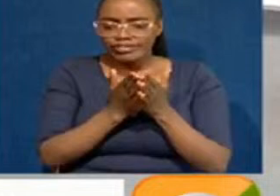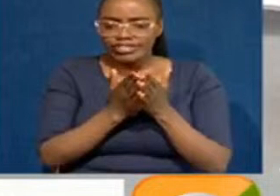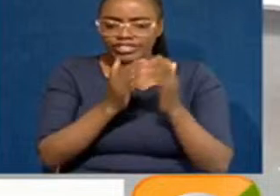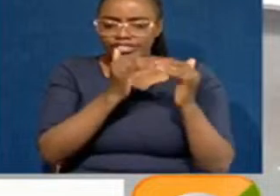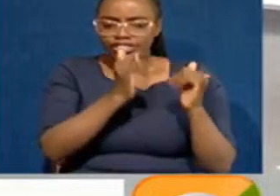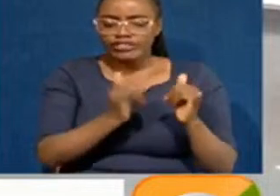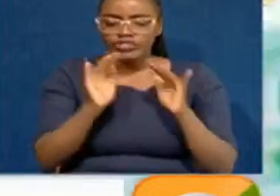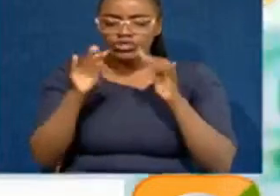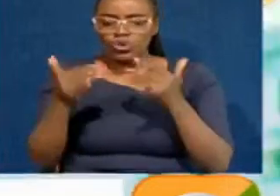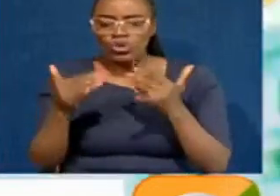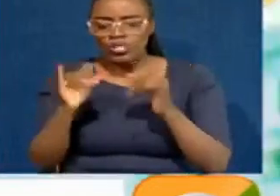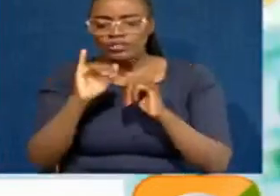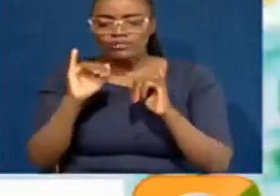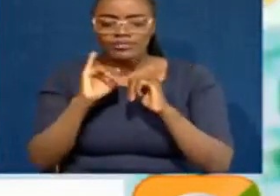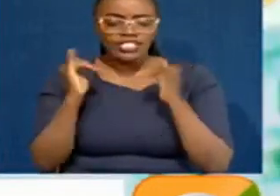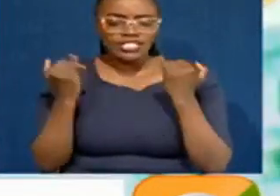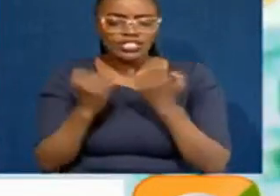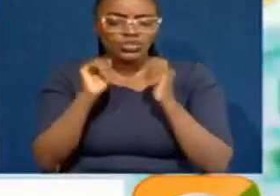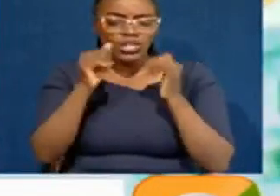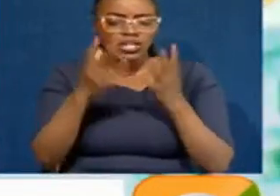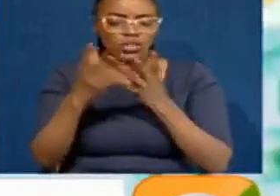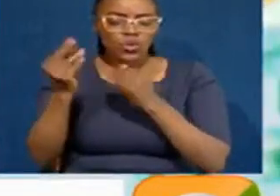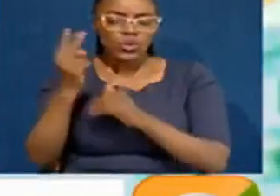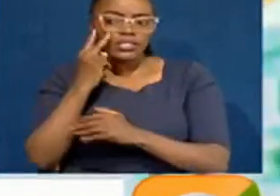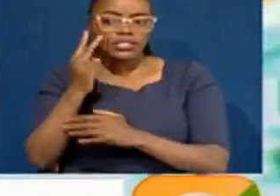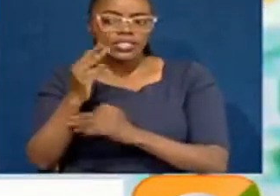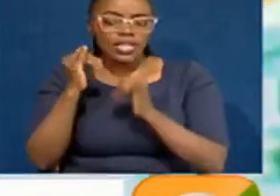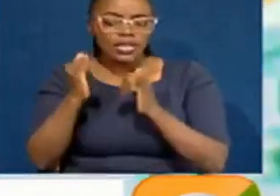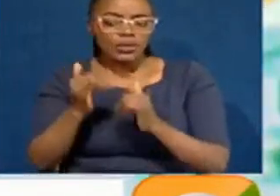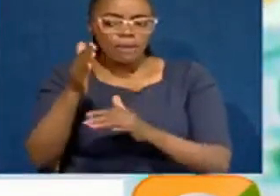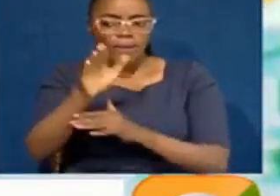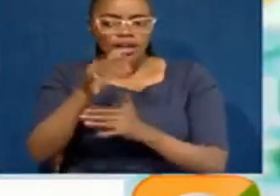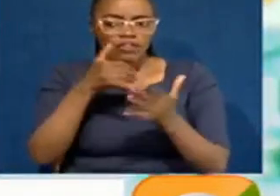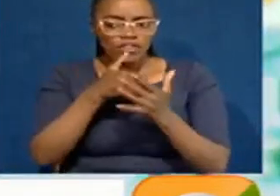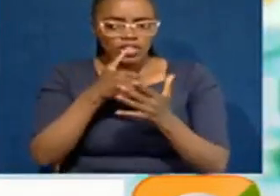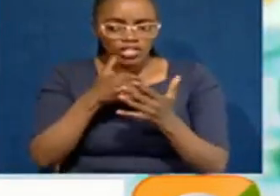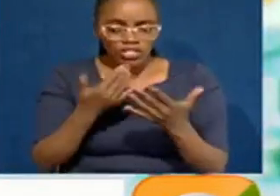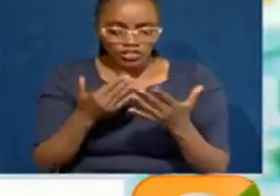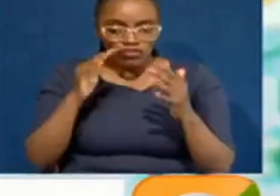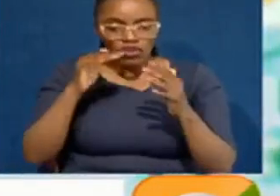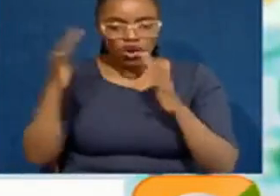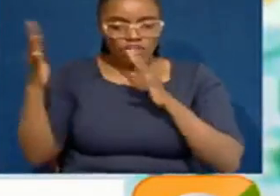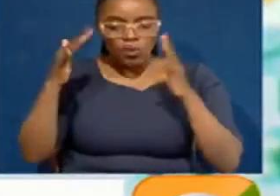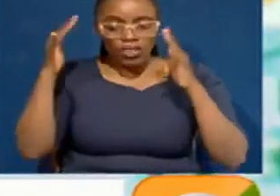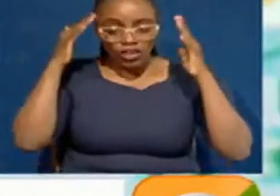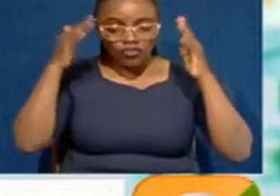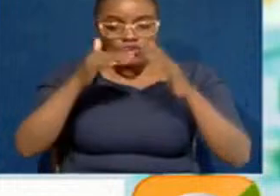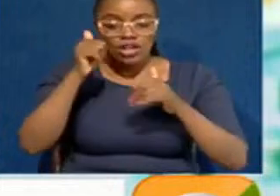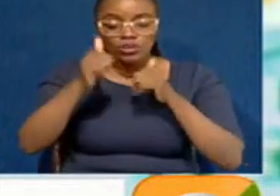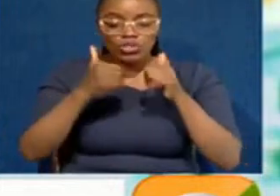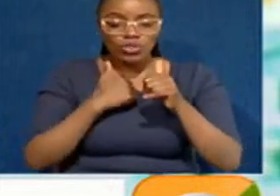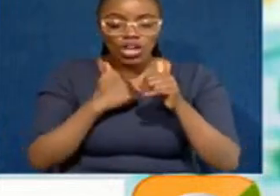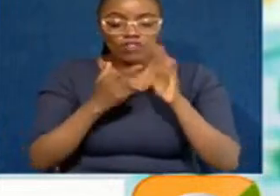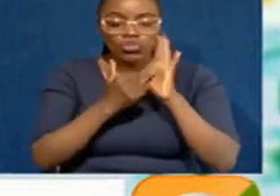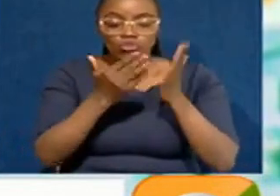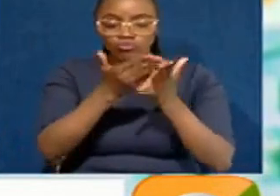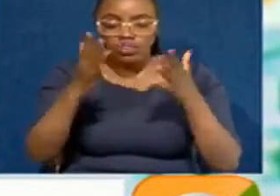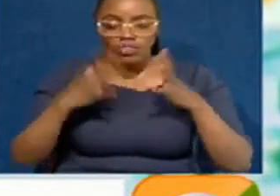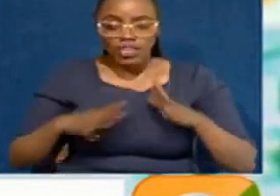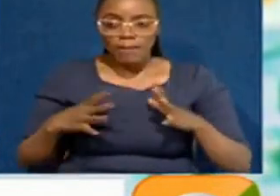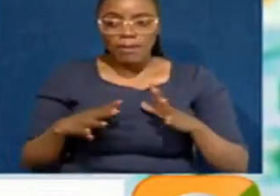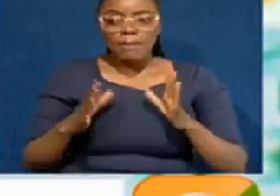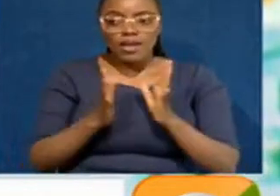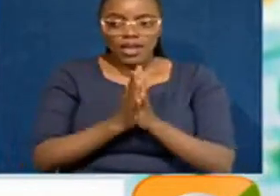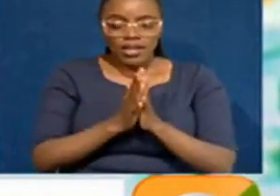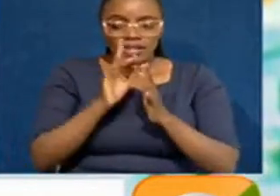individuals or institutions can go and see the new real-time information there, including our recent forecast, okay. the one we have just shown our audience. Right. The informations